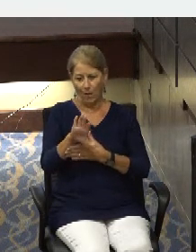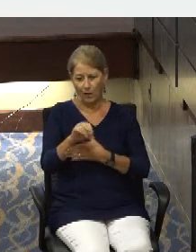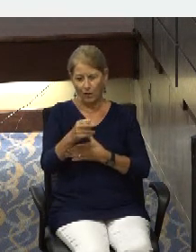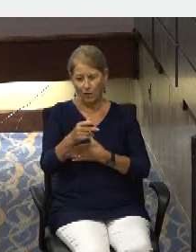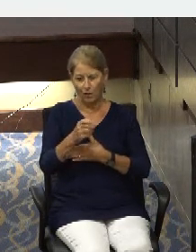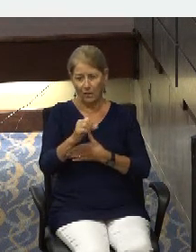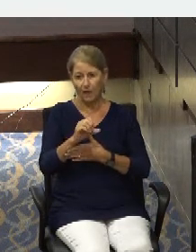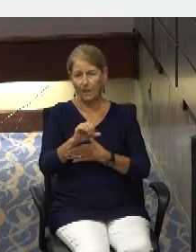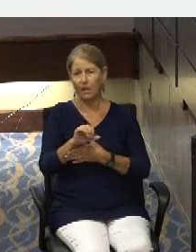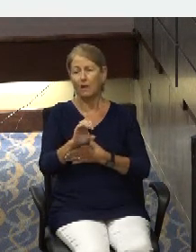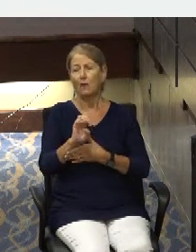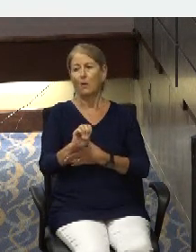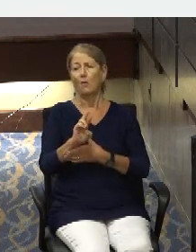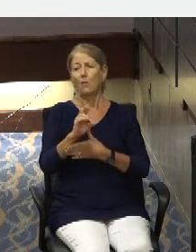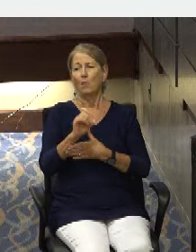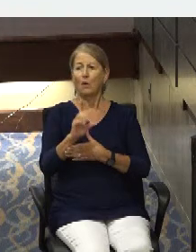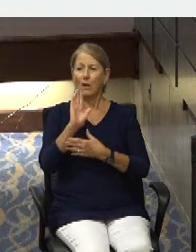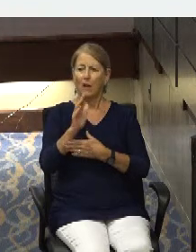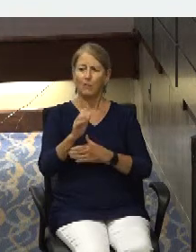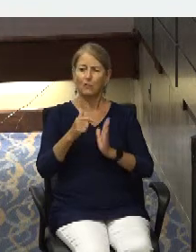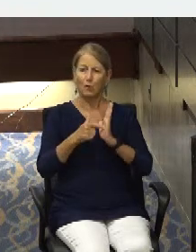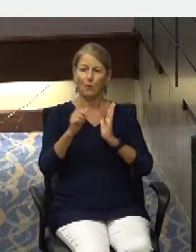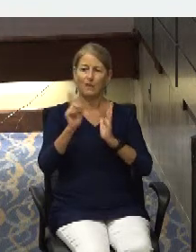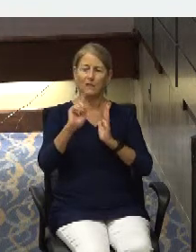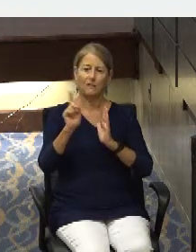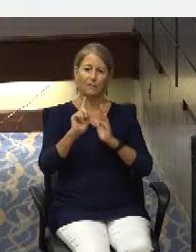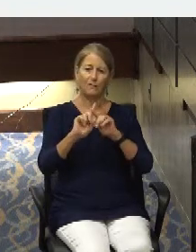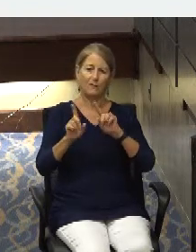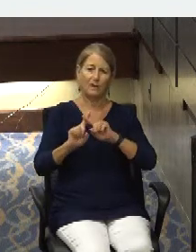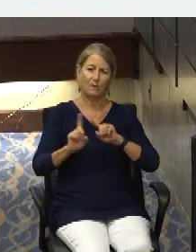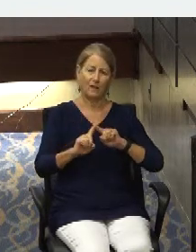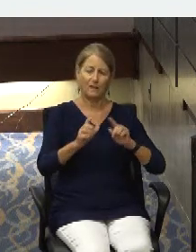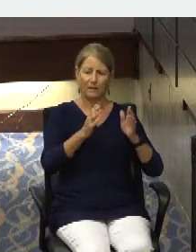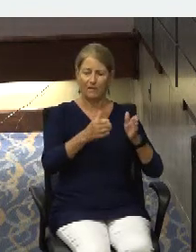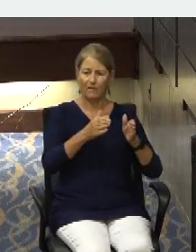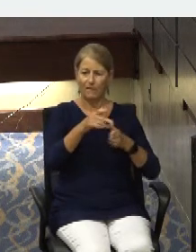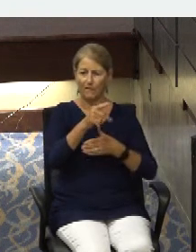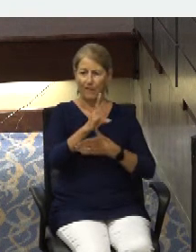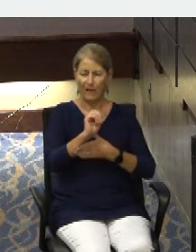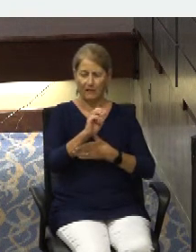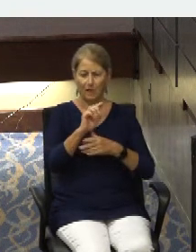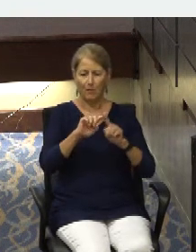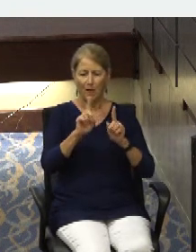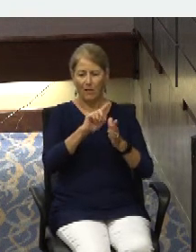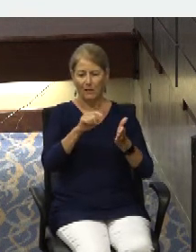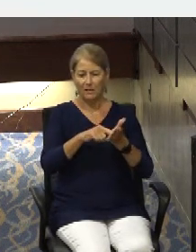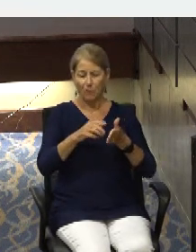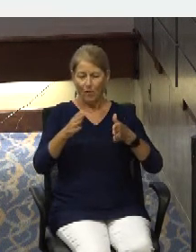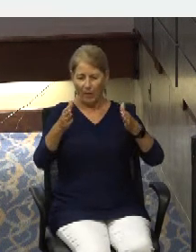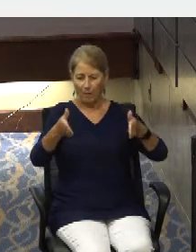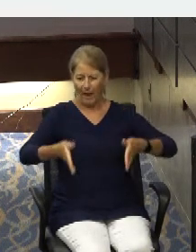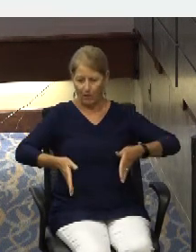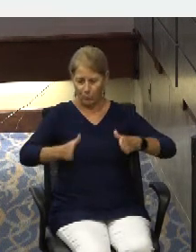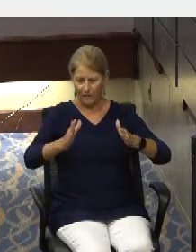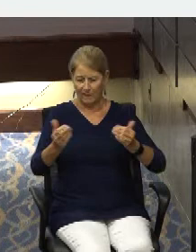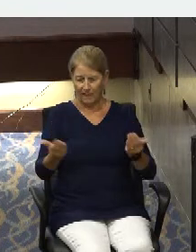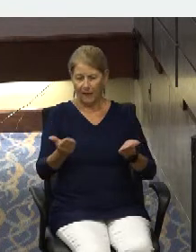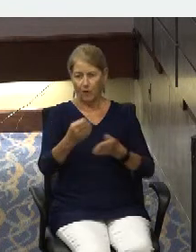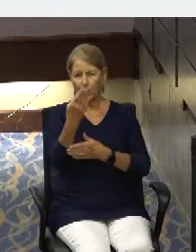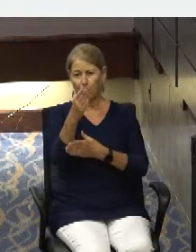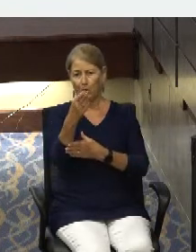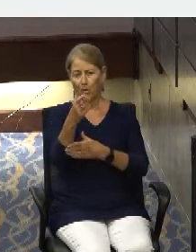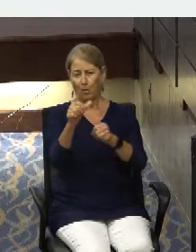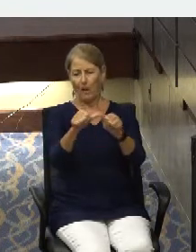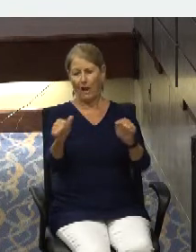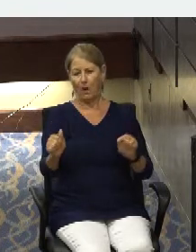and I'll highlight the different phases, but this particular request is for these boundaries here. The blue area is